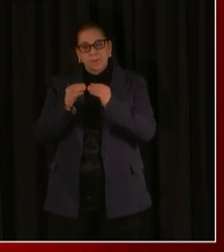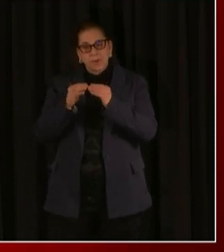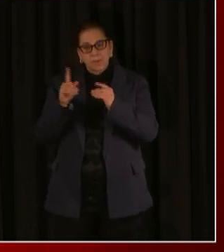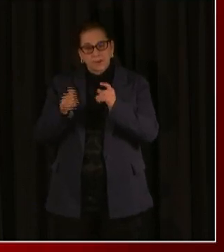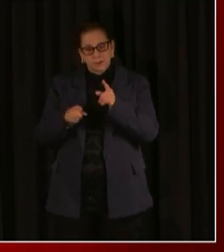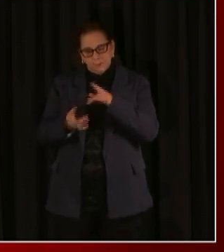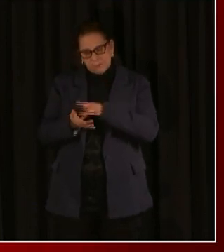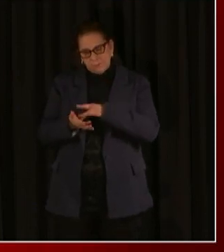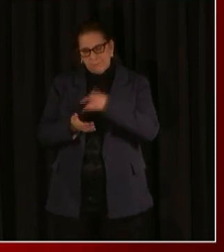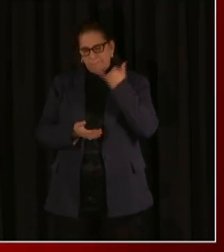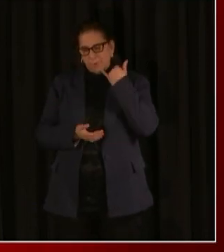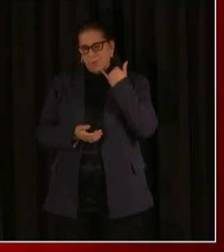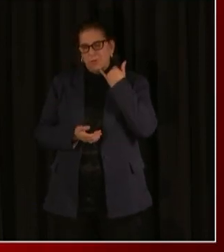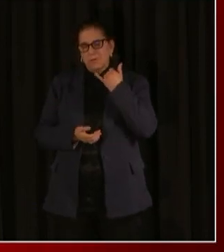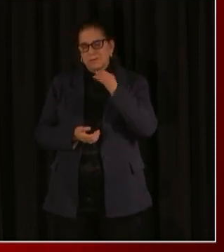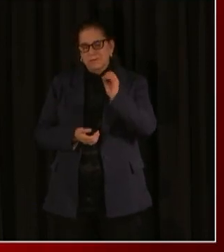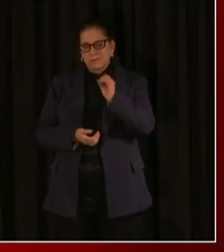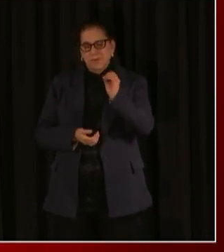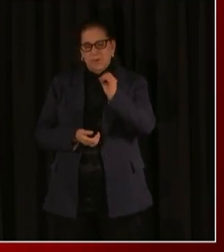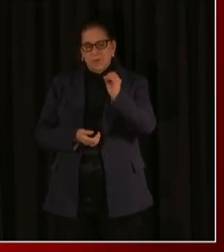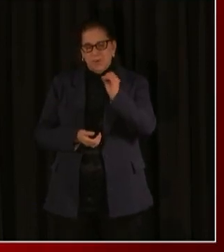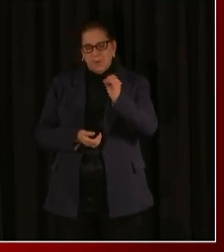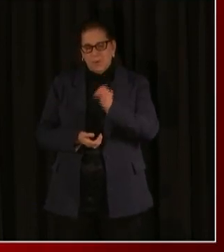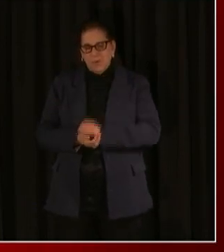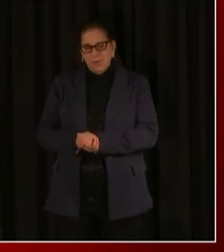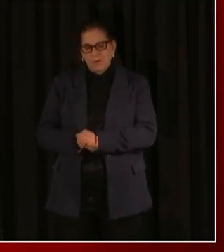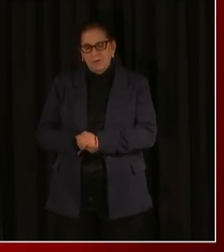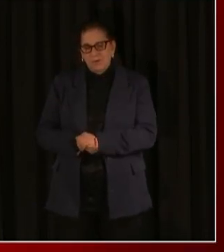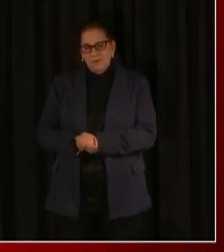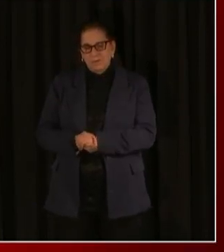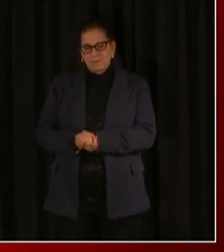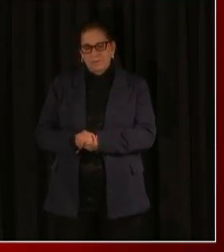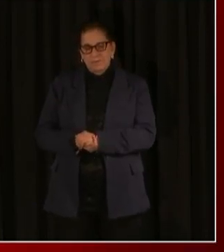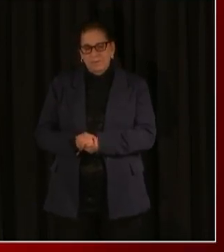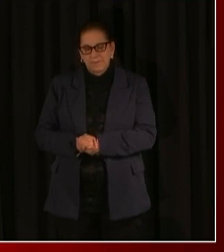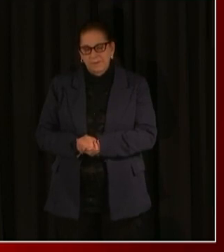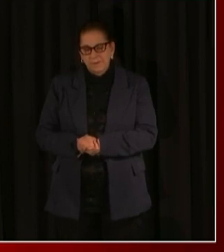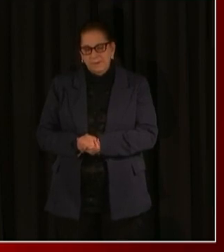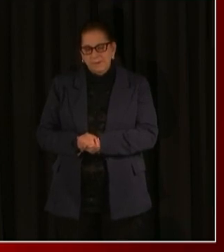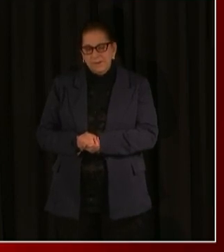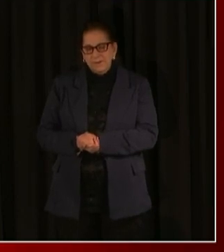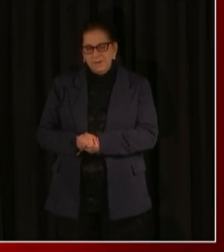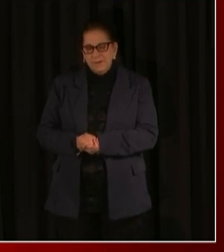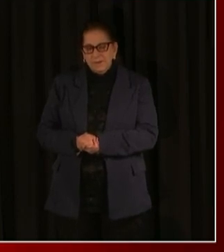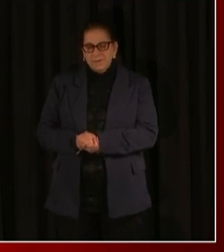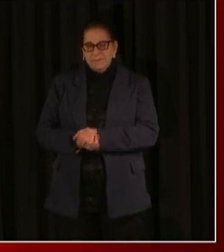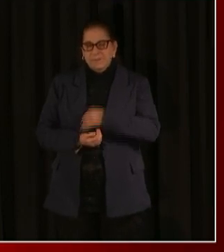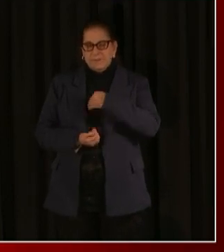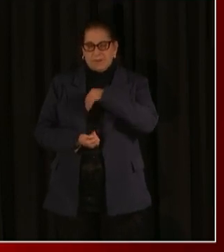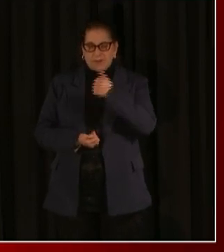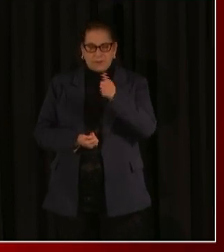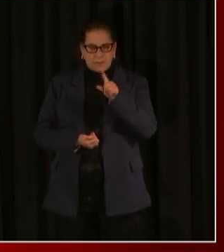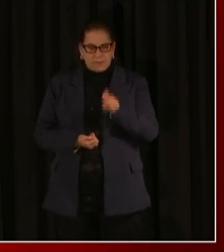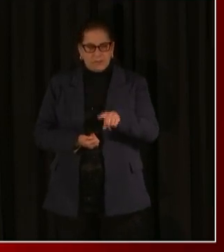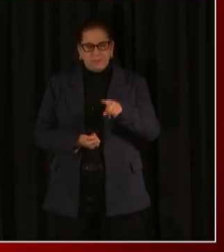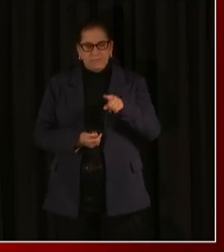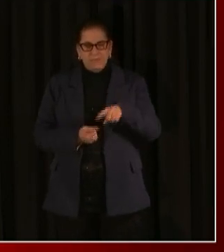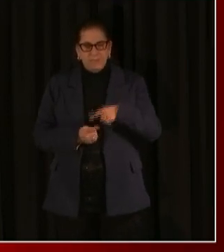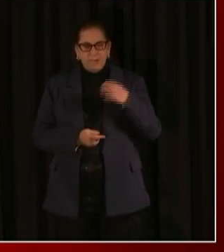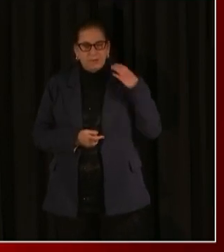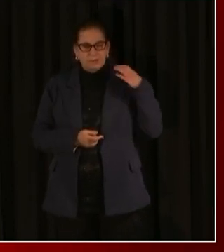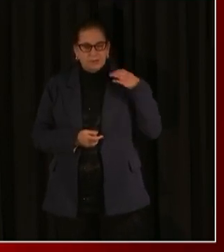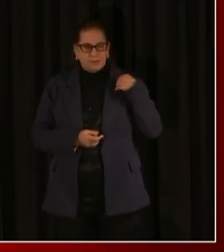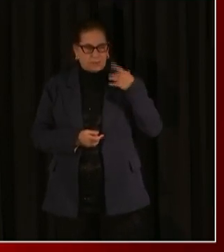answer your question. The next question is from Commissioner Pasternak.